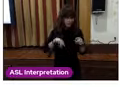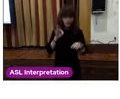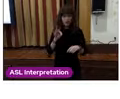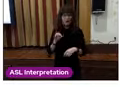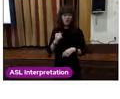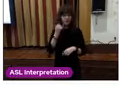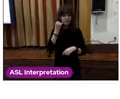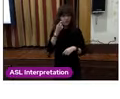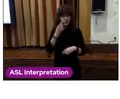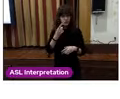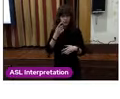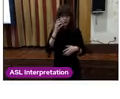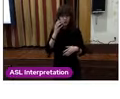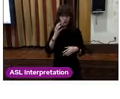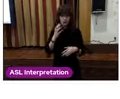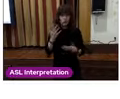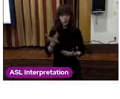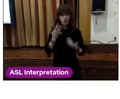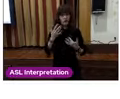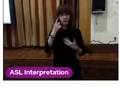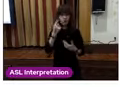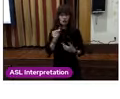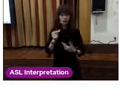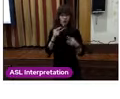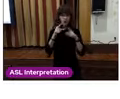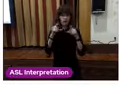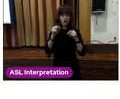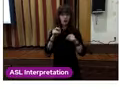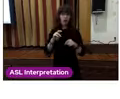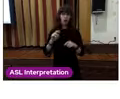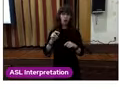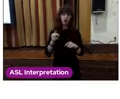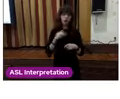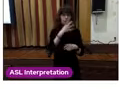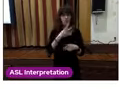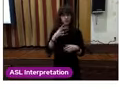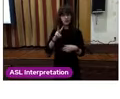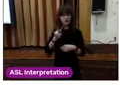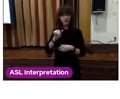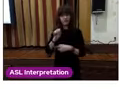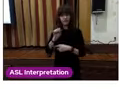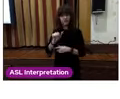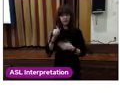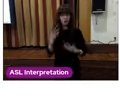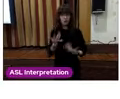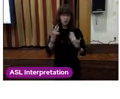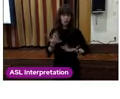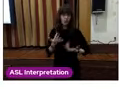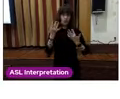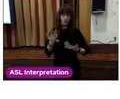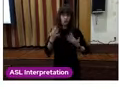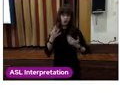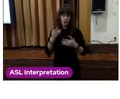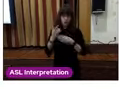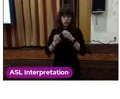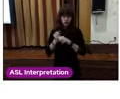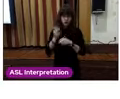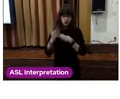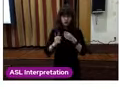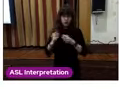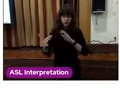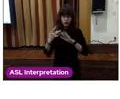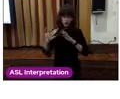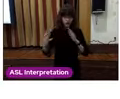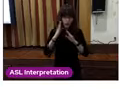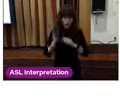a visa or you've been in a green card process and it's just been stuck and you haven't heard from the agency in like 2 or 3 years.